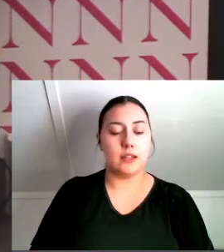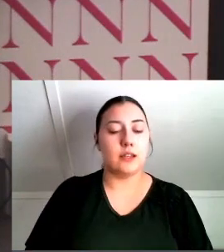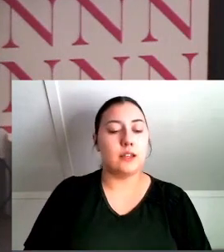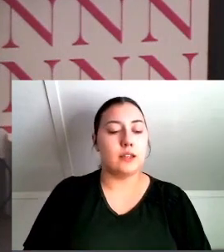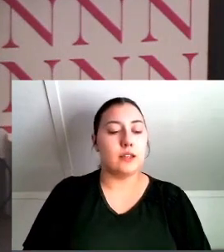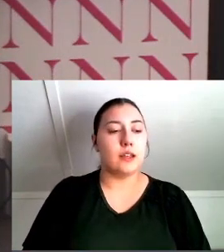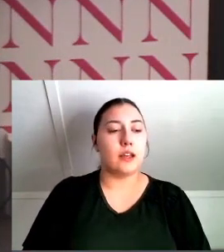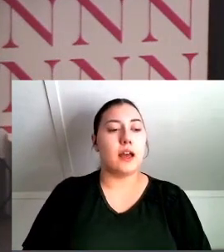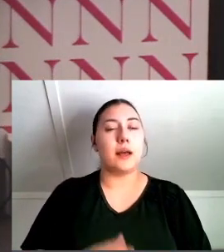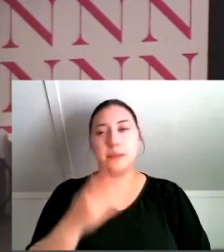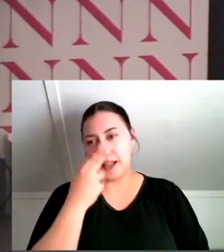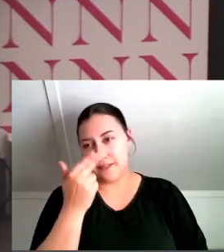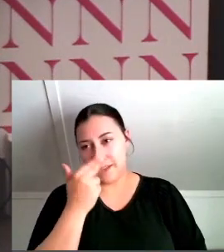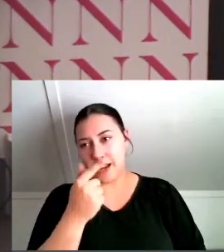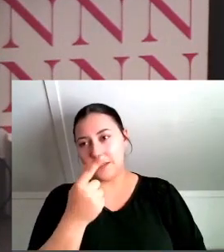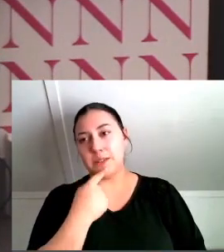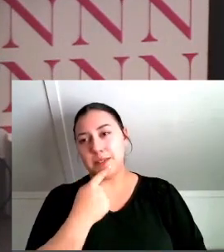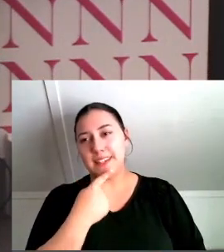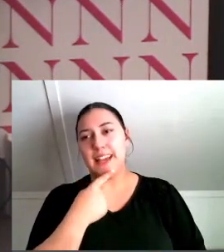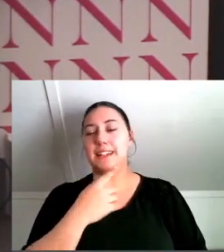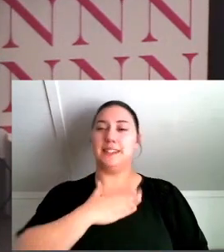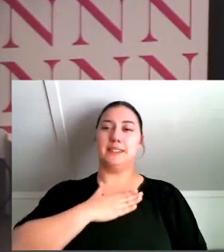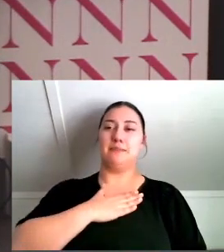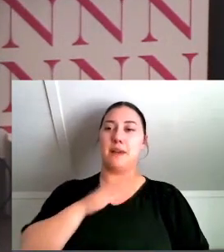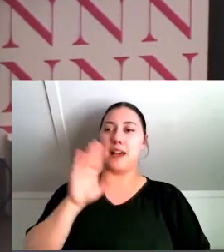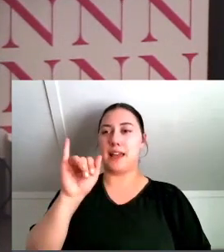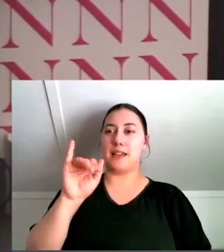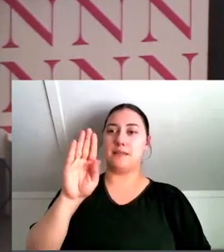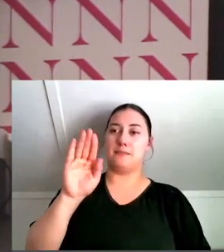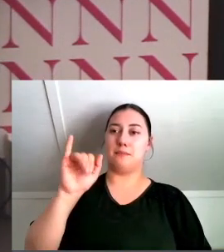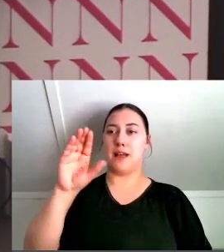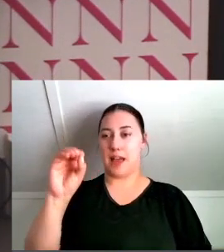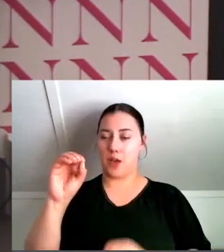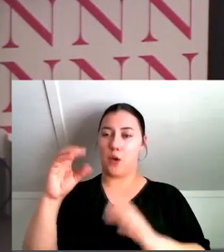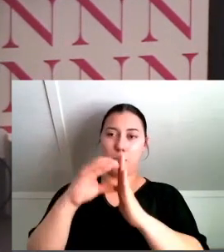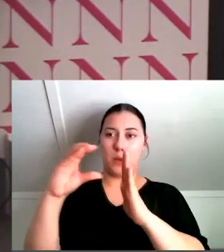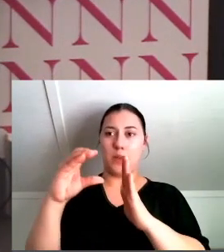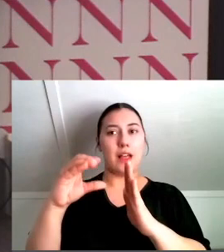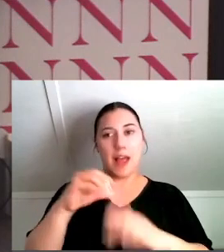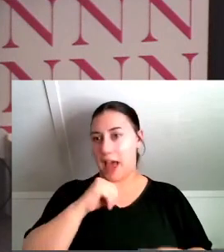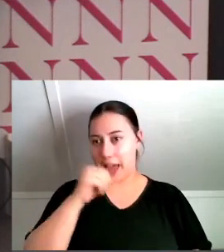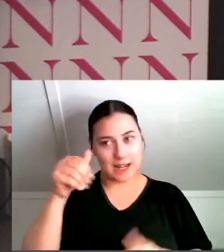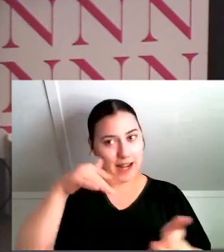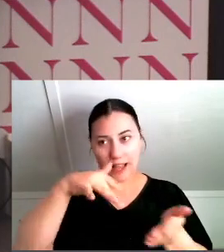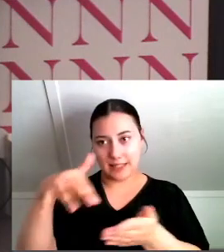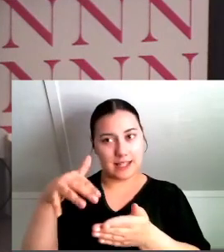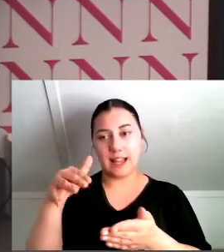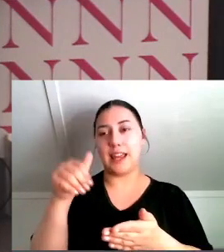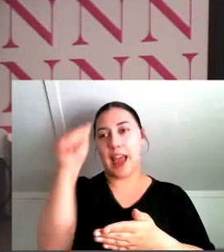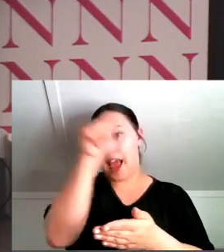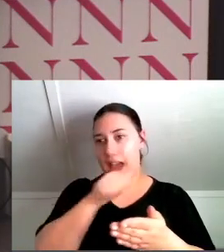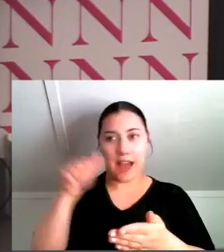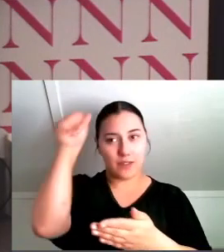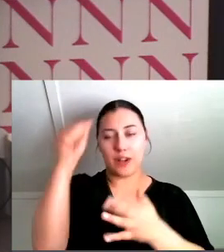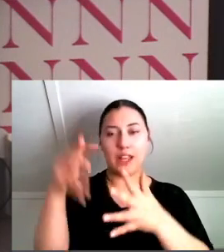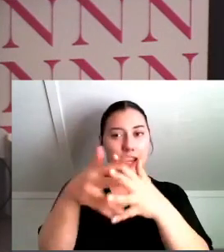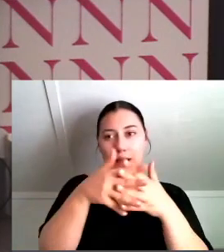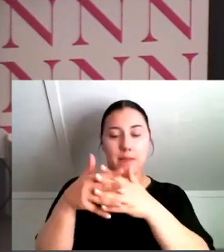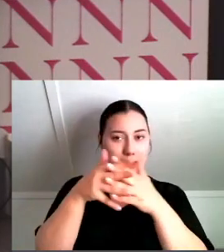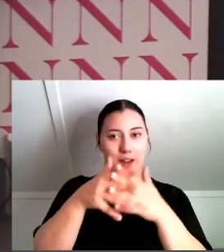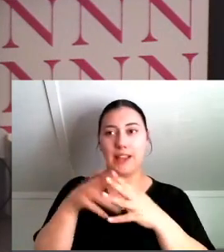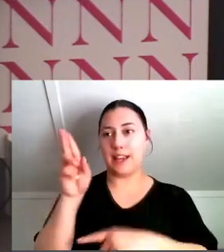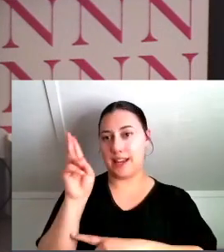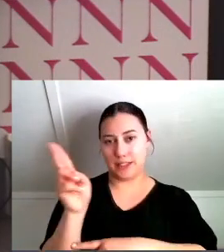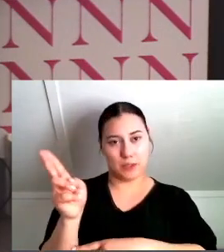said in my bio, and I did not study African American history. I'm an urbanist.